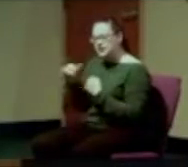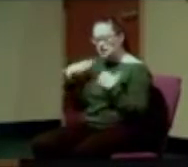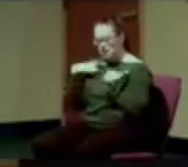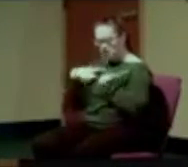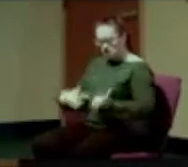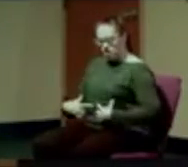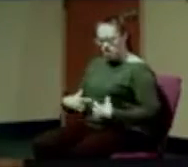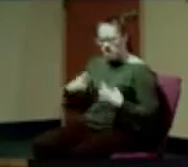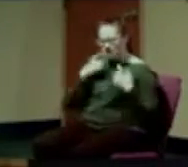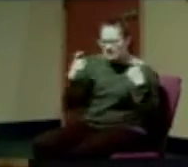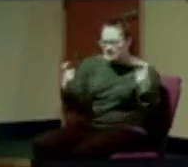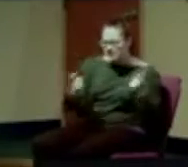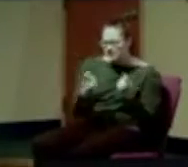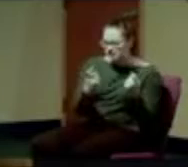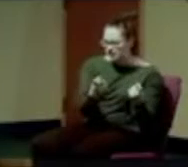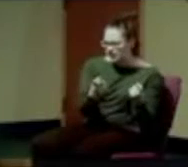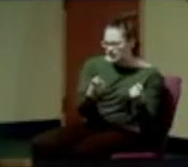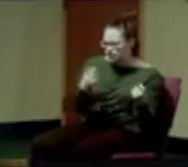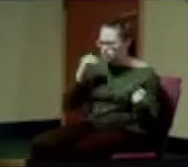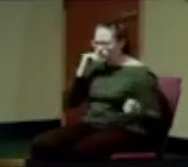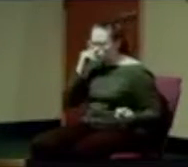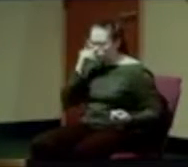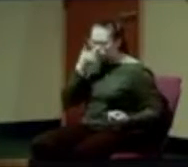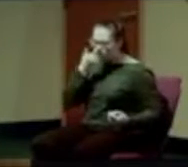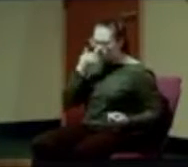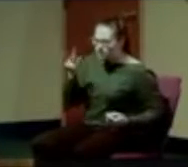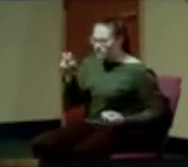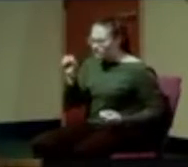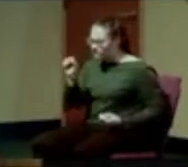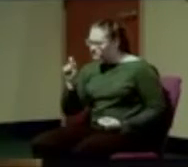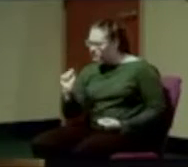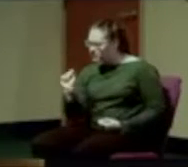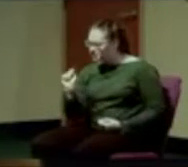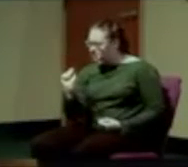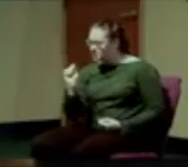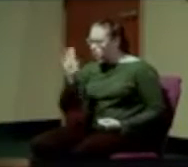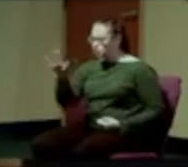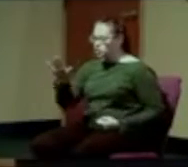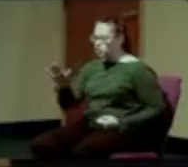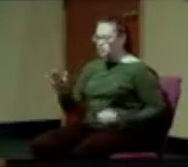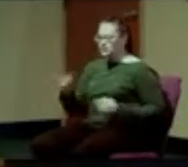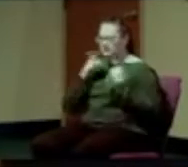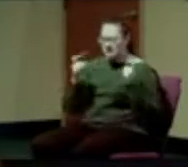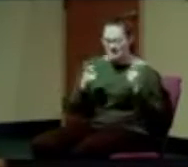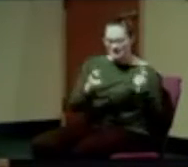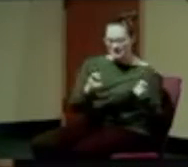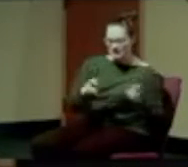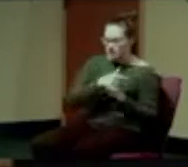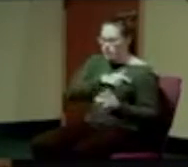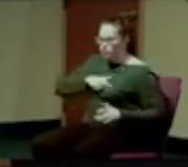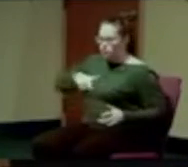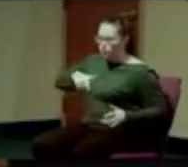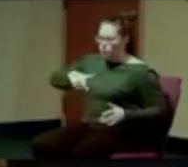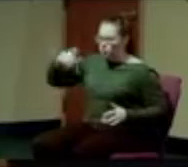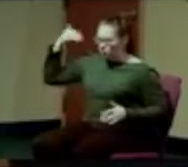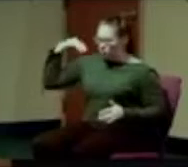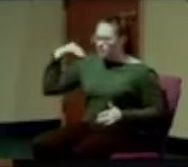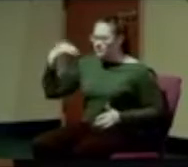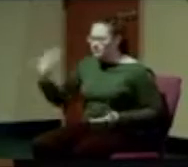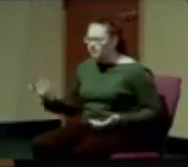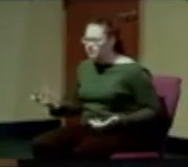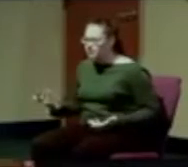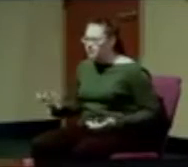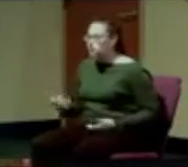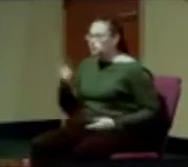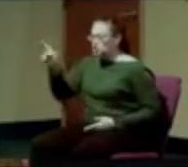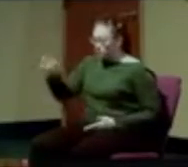a shame vest. Your crime, your sin is written on it. And for a specified number of days to pay your